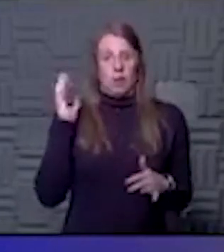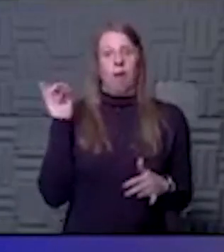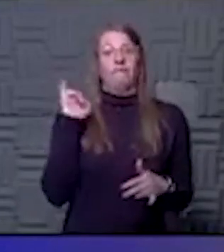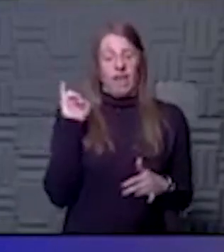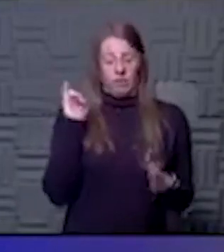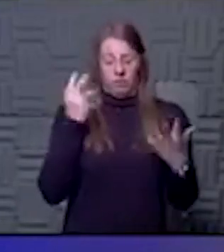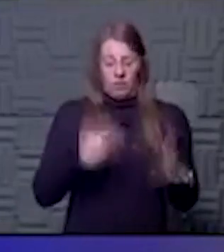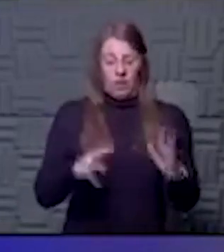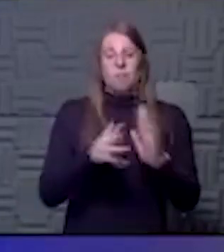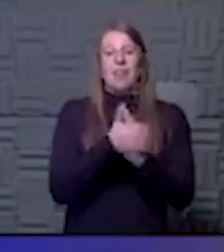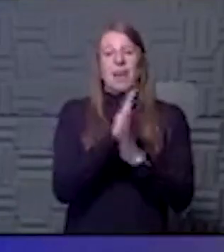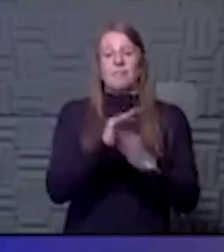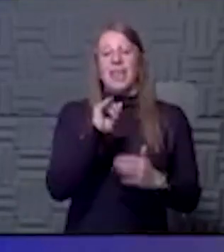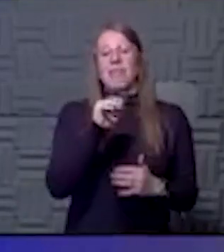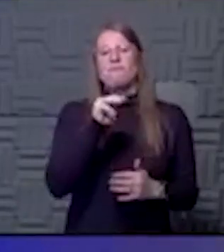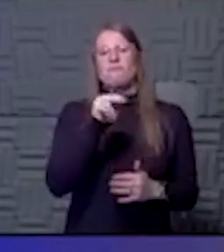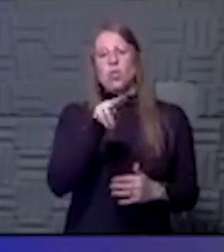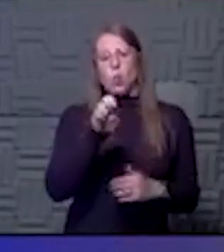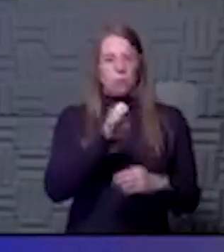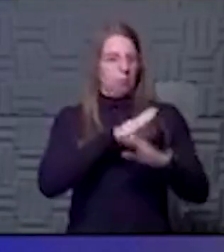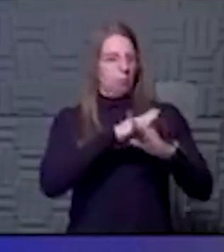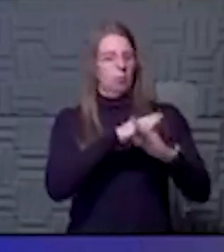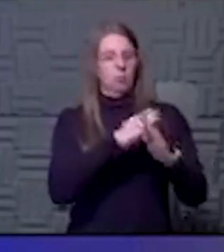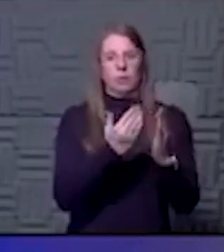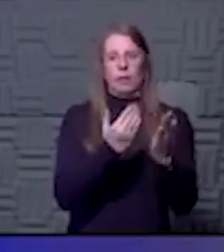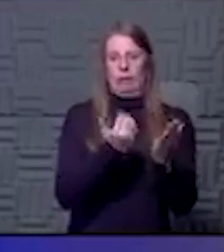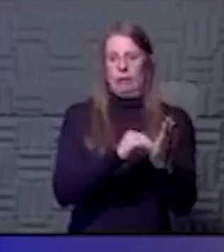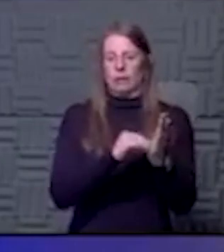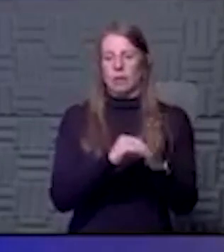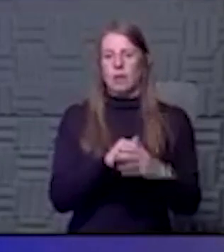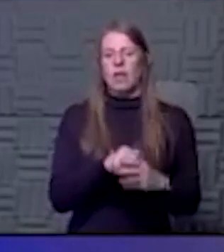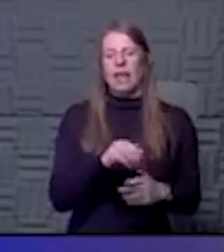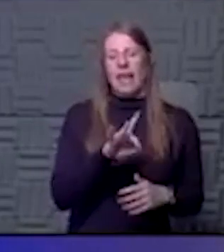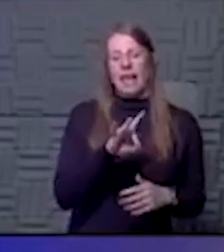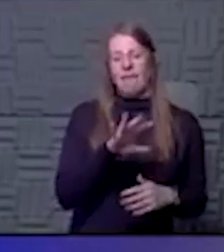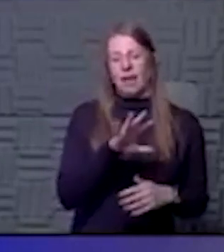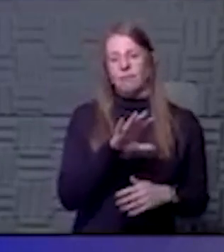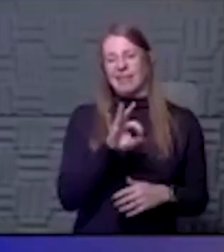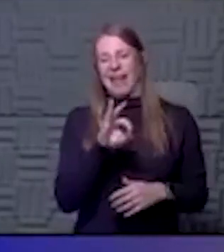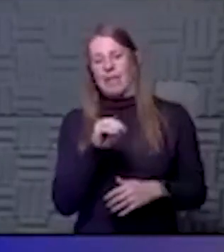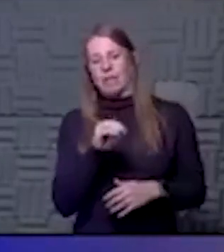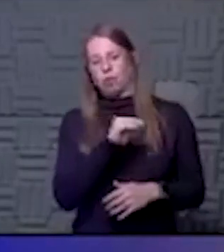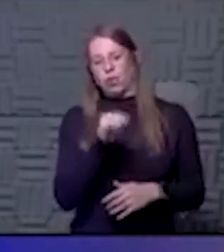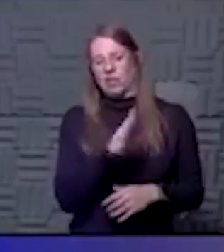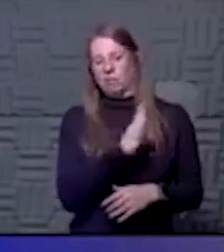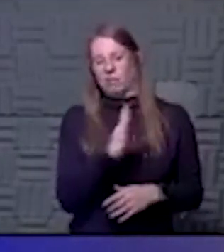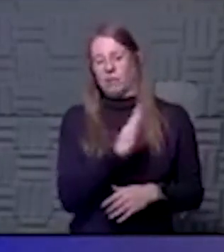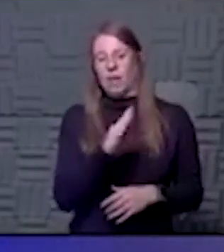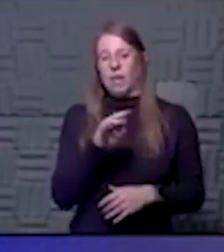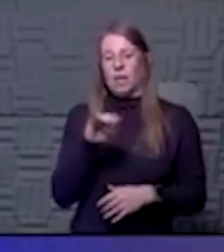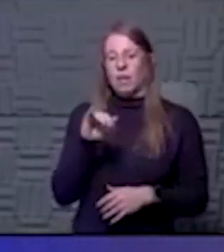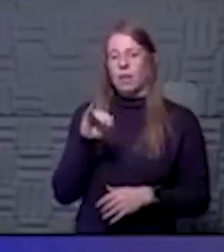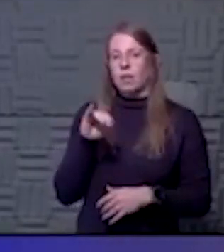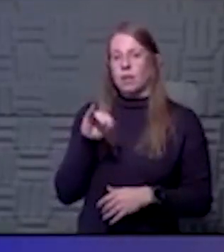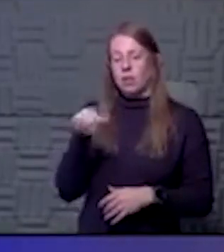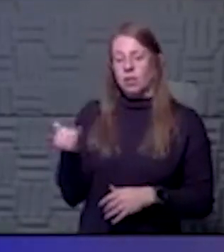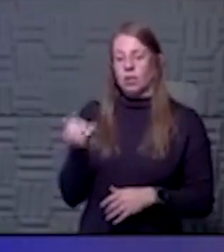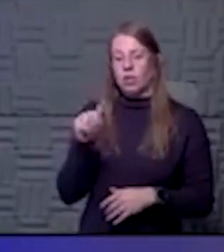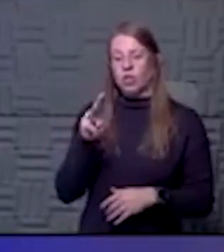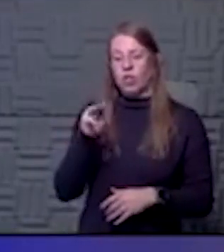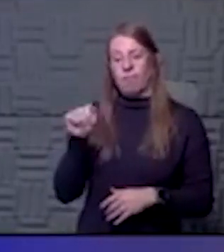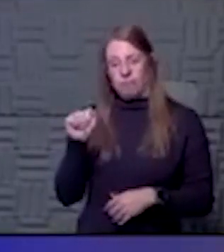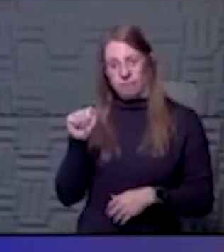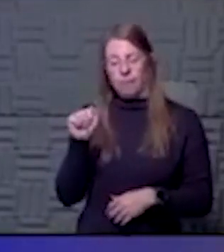become immune to it. Traditionally, that's been 85 to 90%. I just saw an article today in JAMA Network, so the Journal of the American